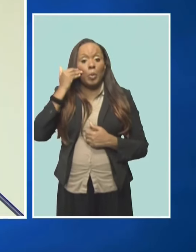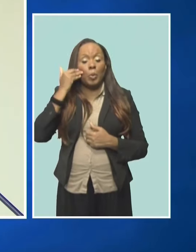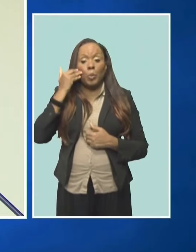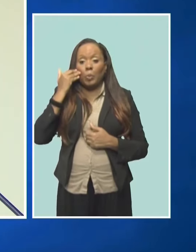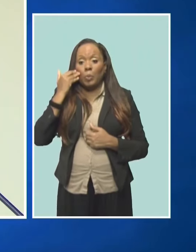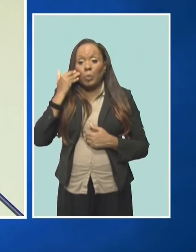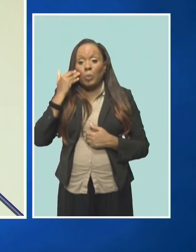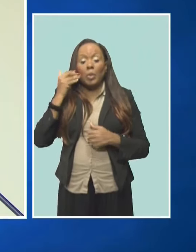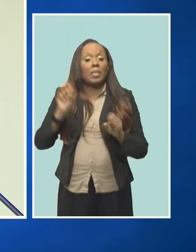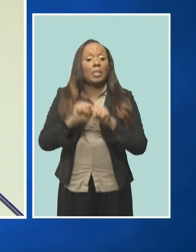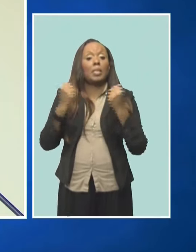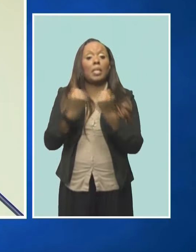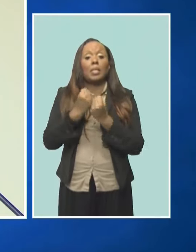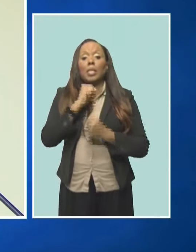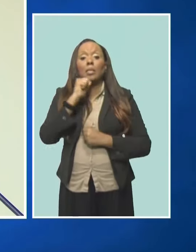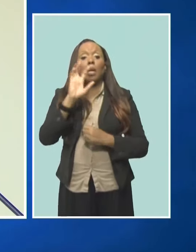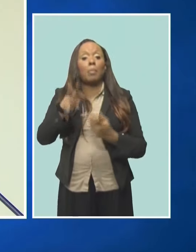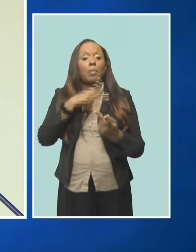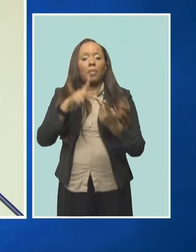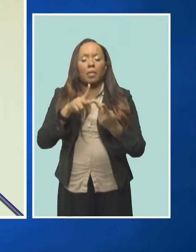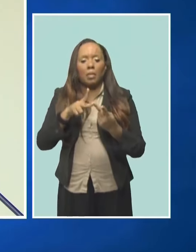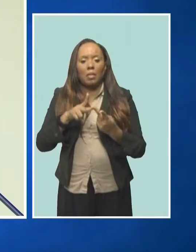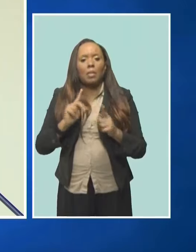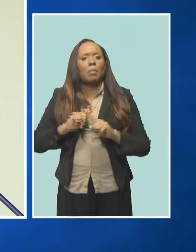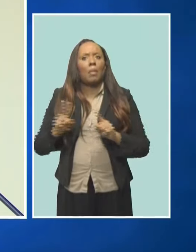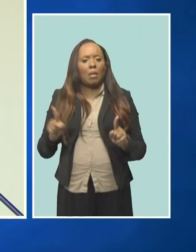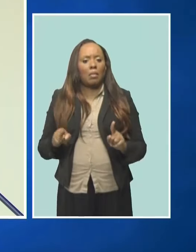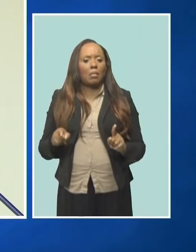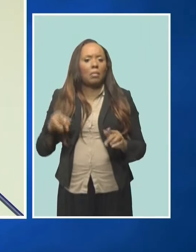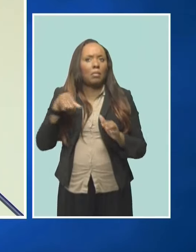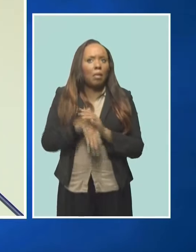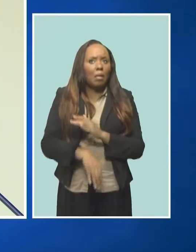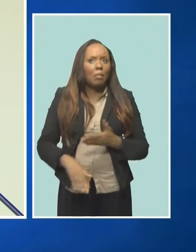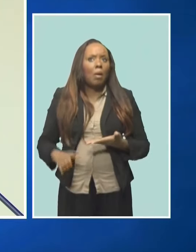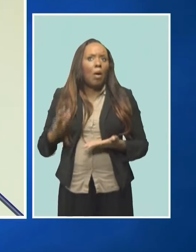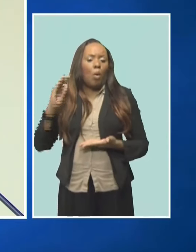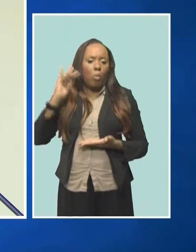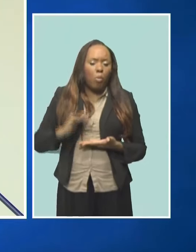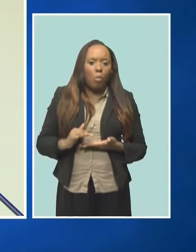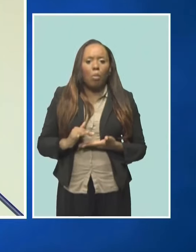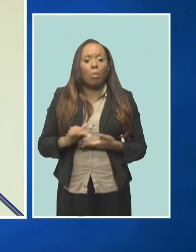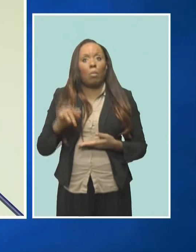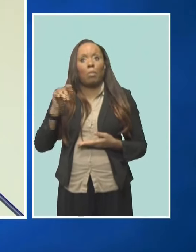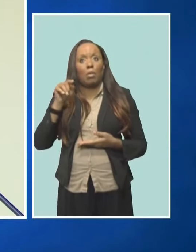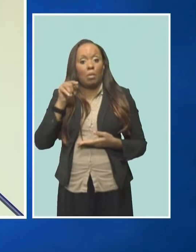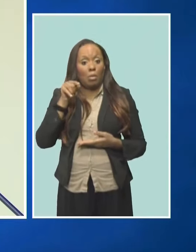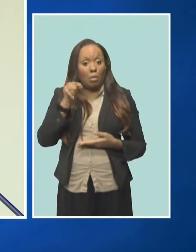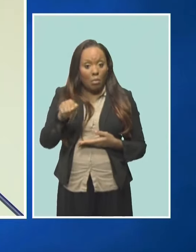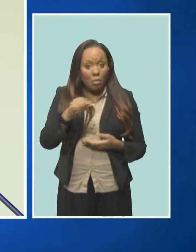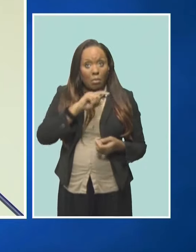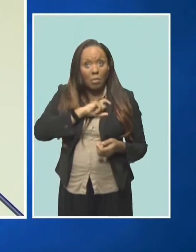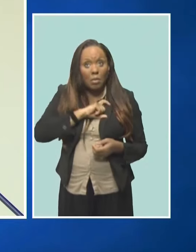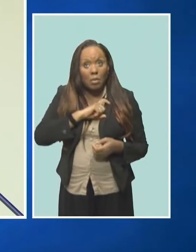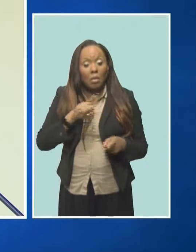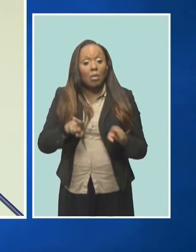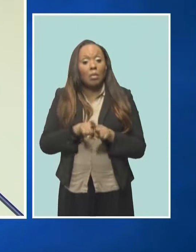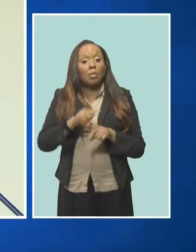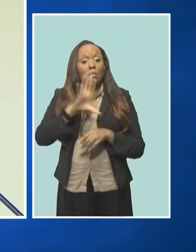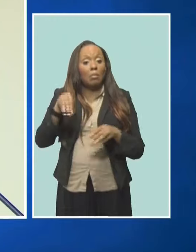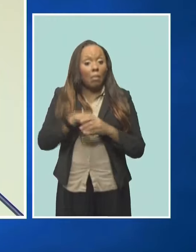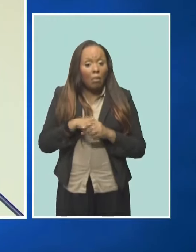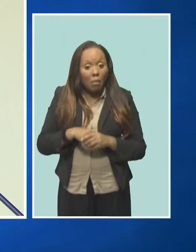this imperfection does not escape you also, because you see the complaints